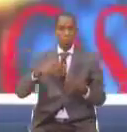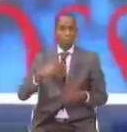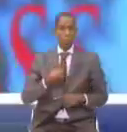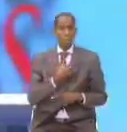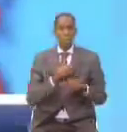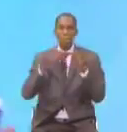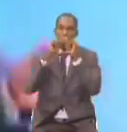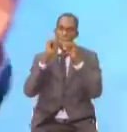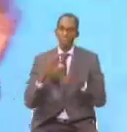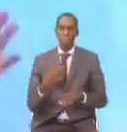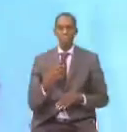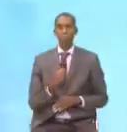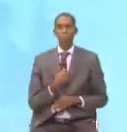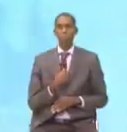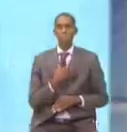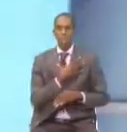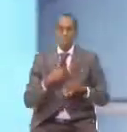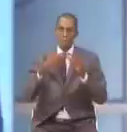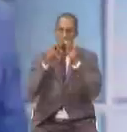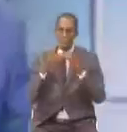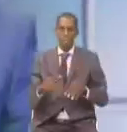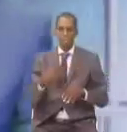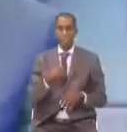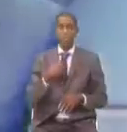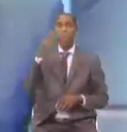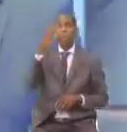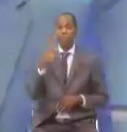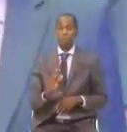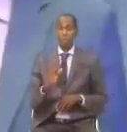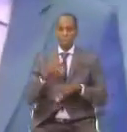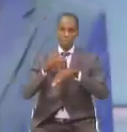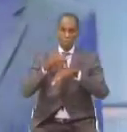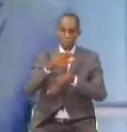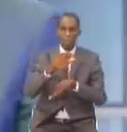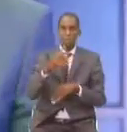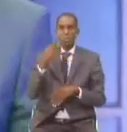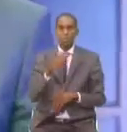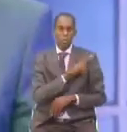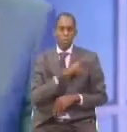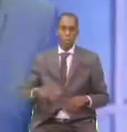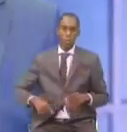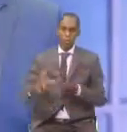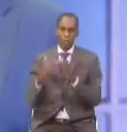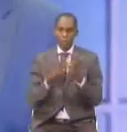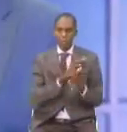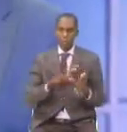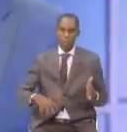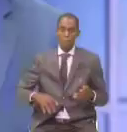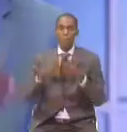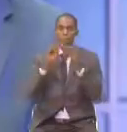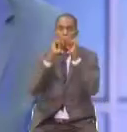me. And bless me. God sent the Lord Jesus Christ to bless